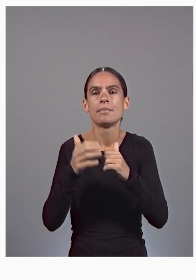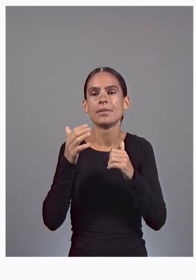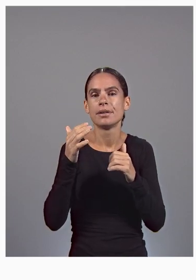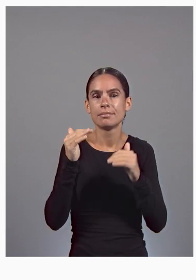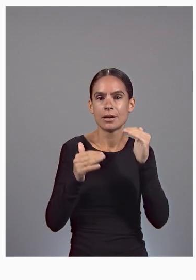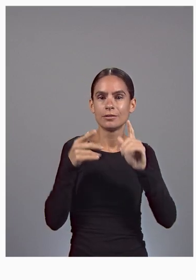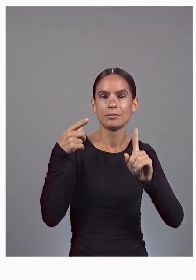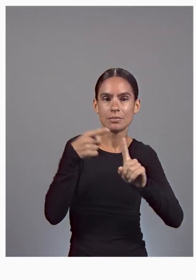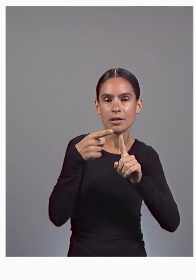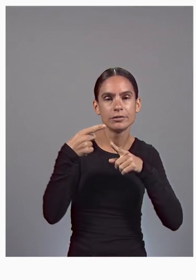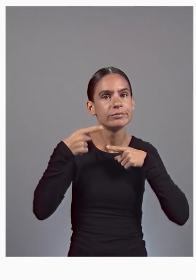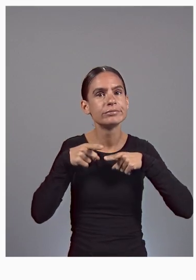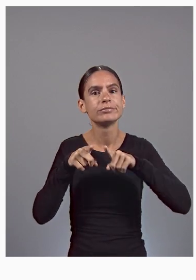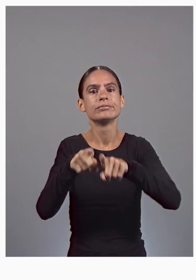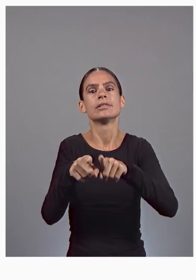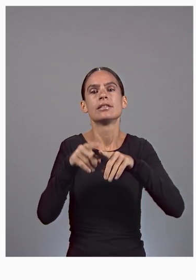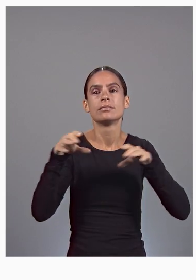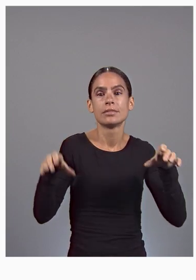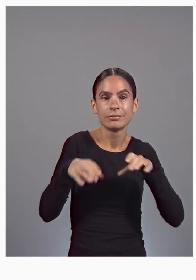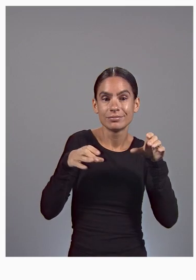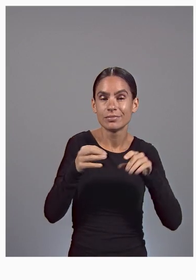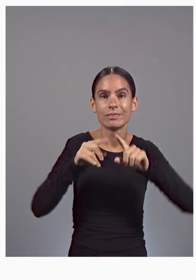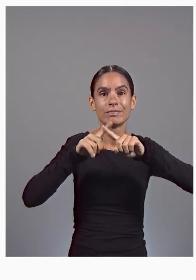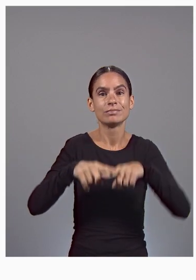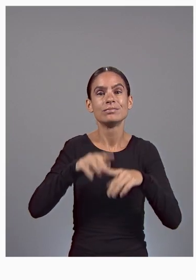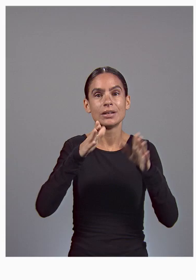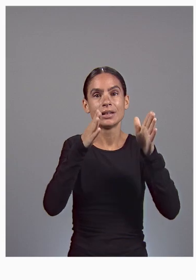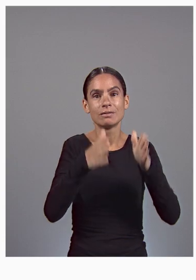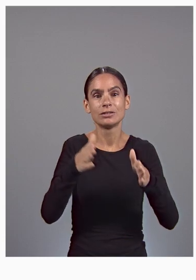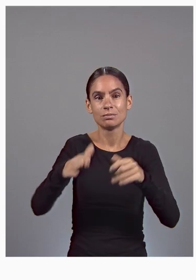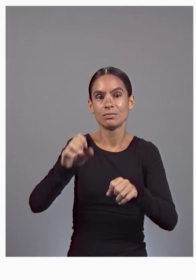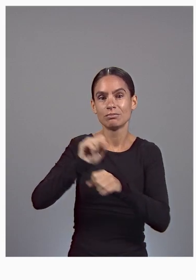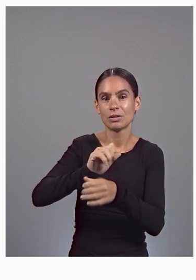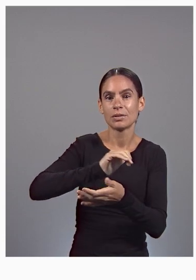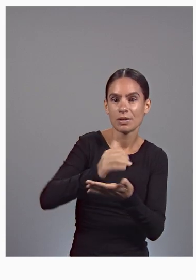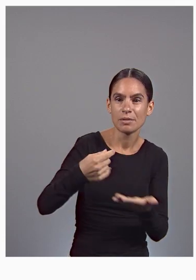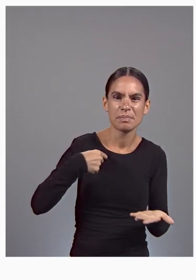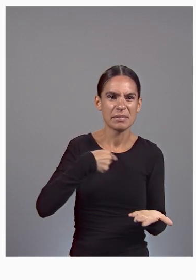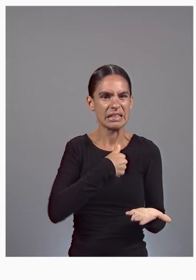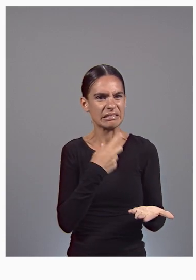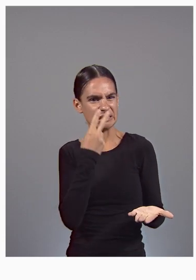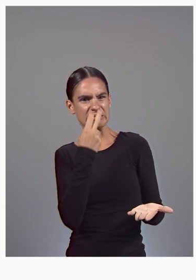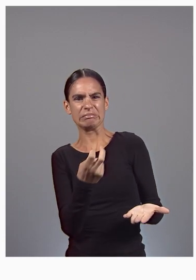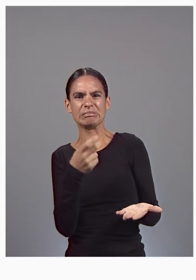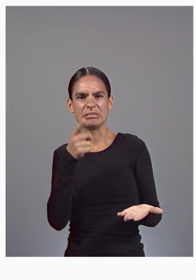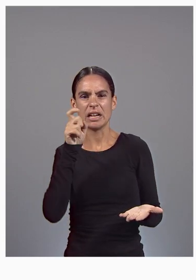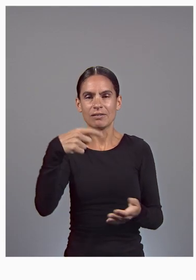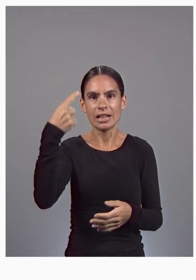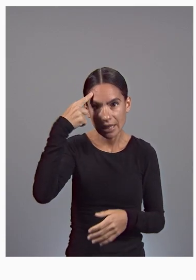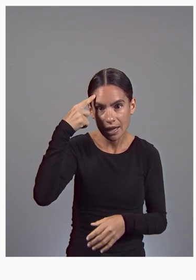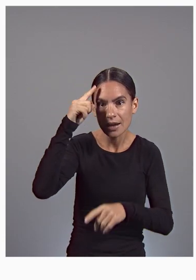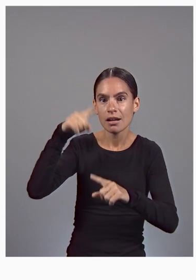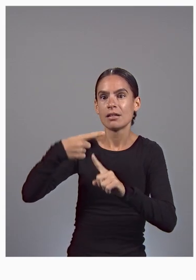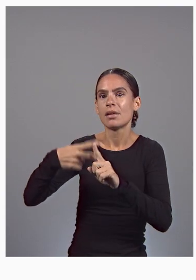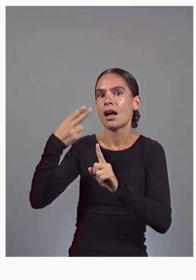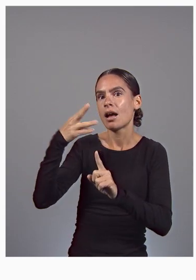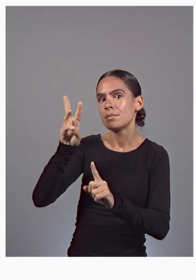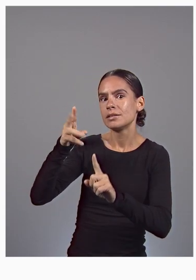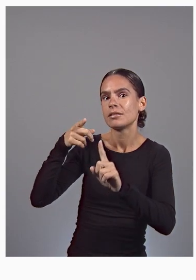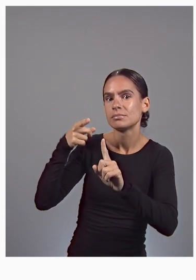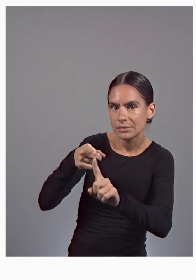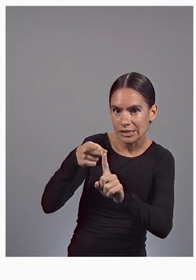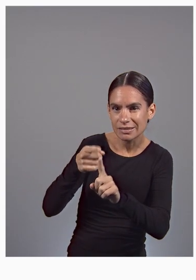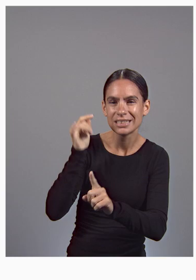for your individual workloads. We don't think that you should have to think about hardware specifications. That is last generation cloud